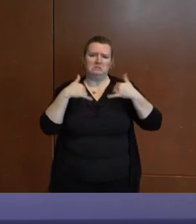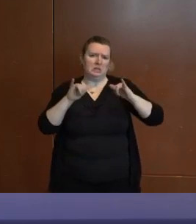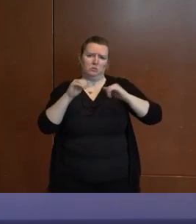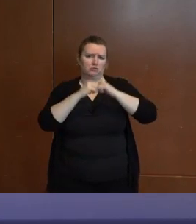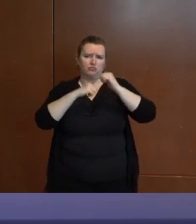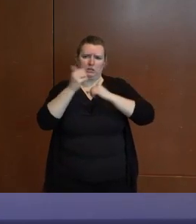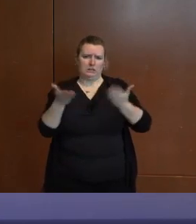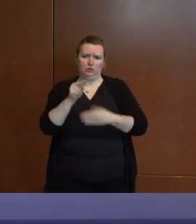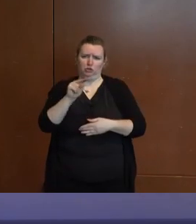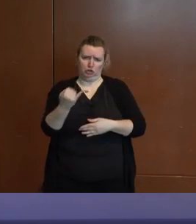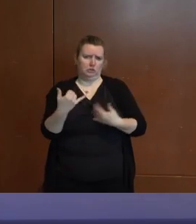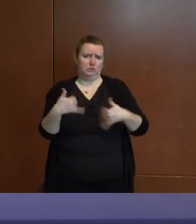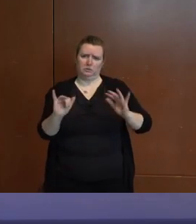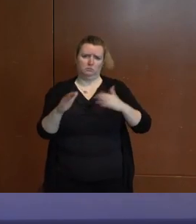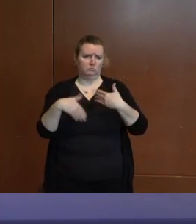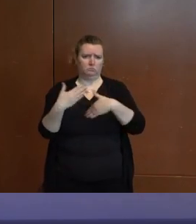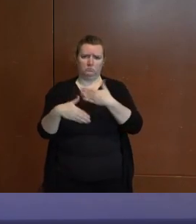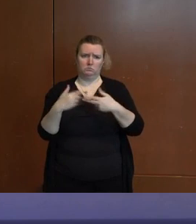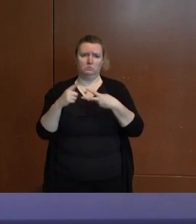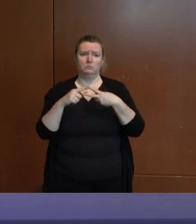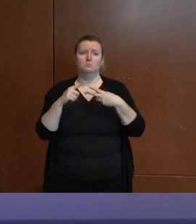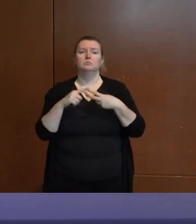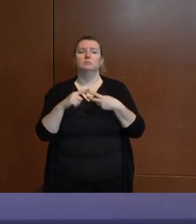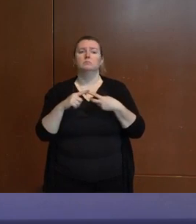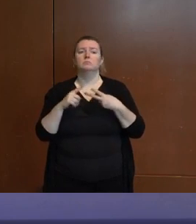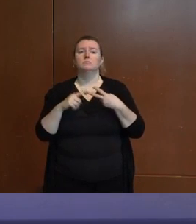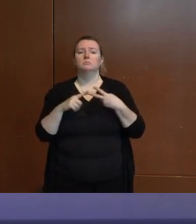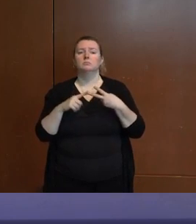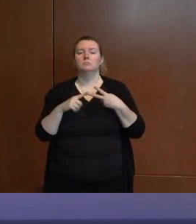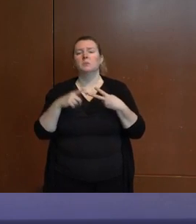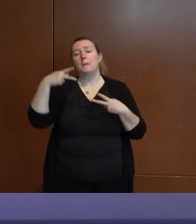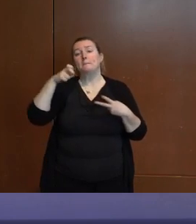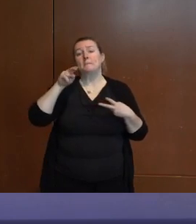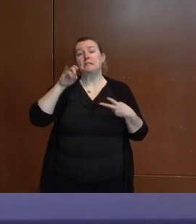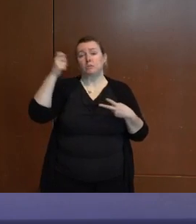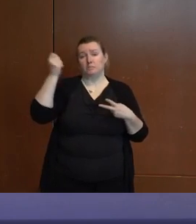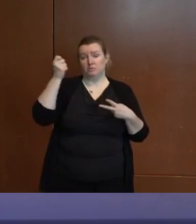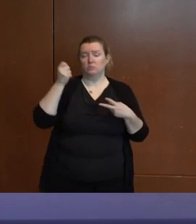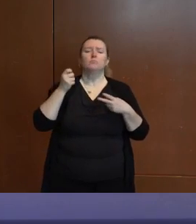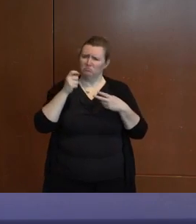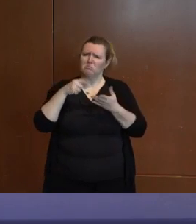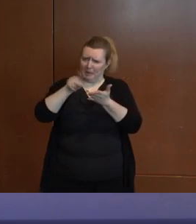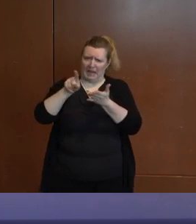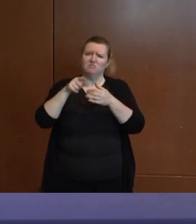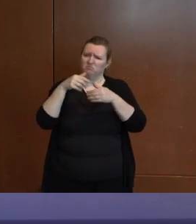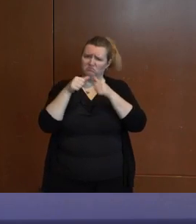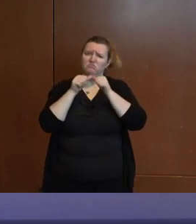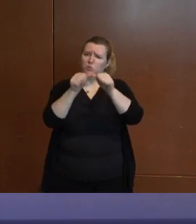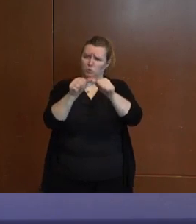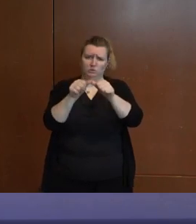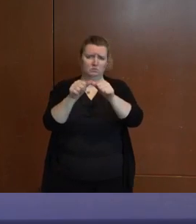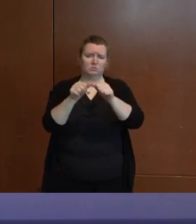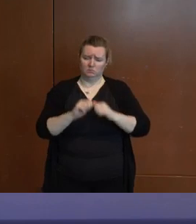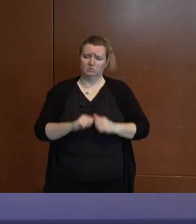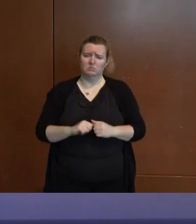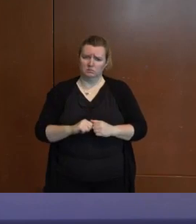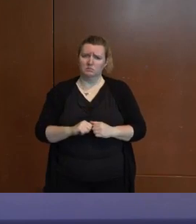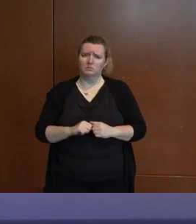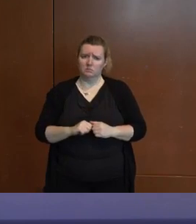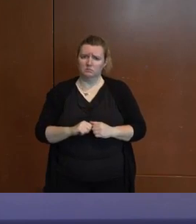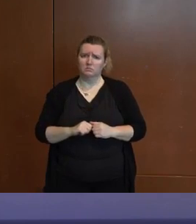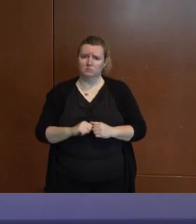any window on the cash levels, but that's, as you can imagine, a moving target. And that